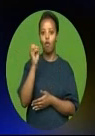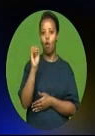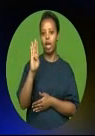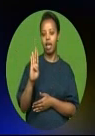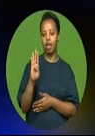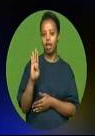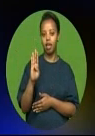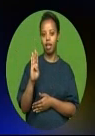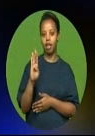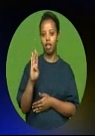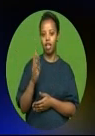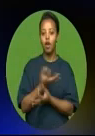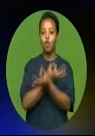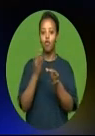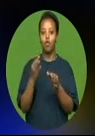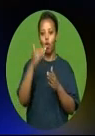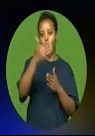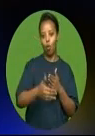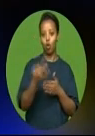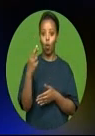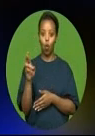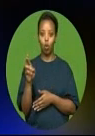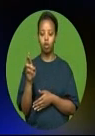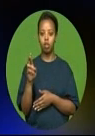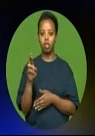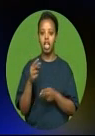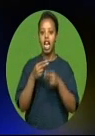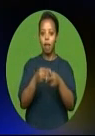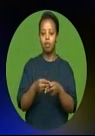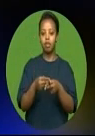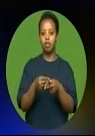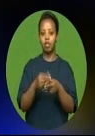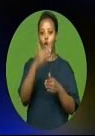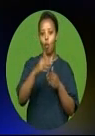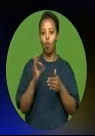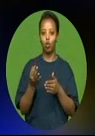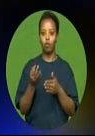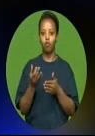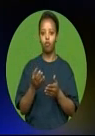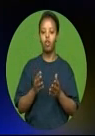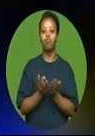FOB, free on board, or named port of shipment.